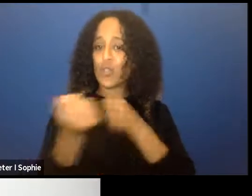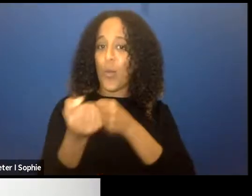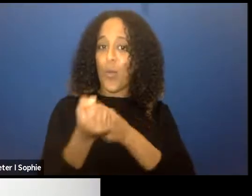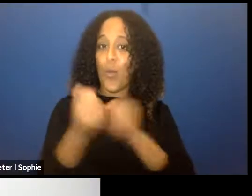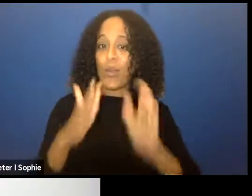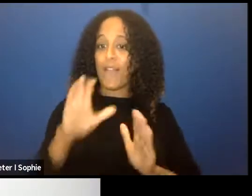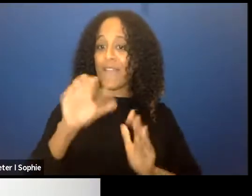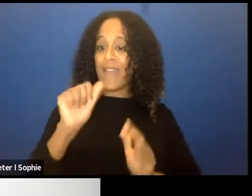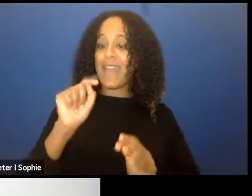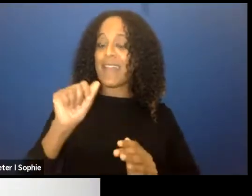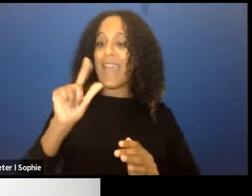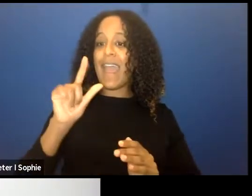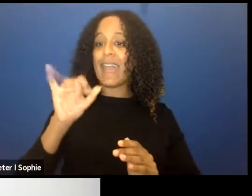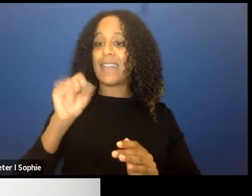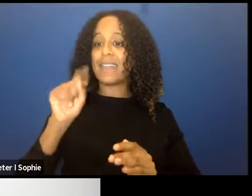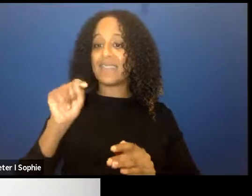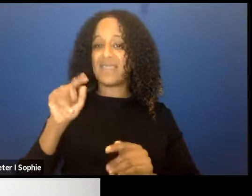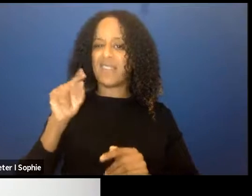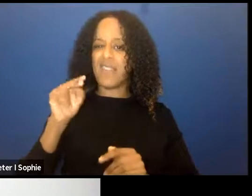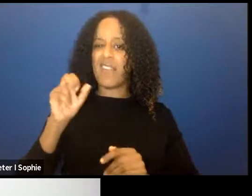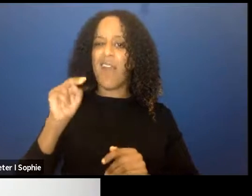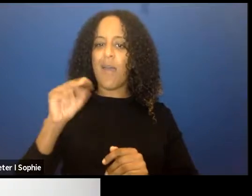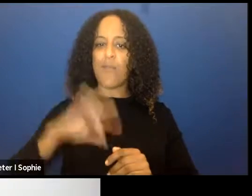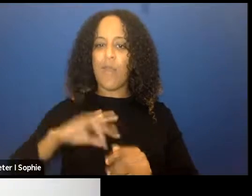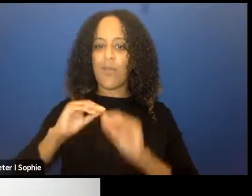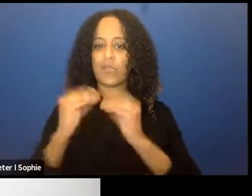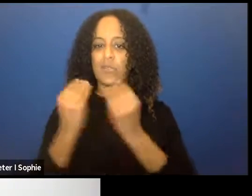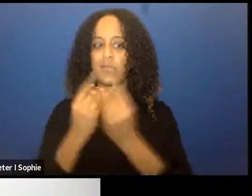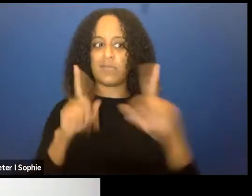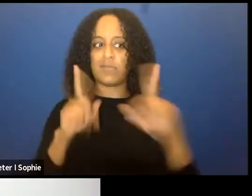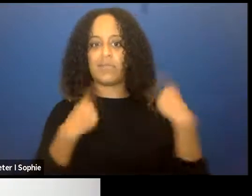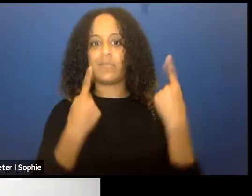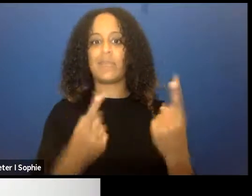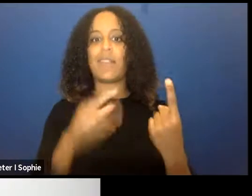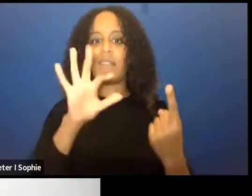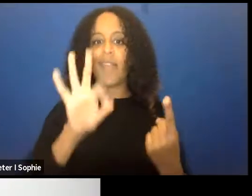or a nonprofit organization that's been in existence since